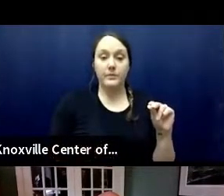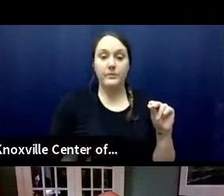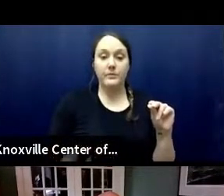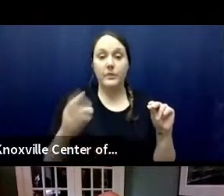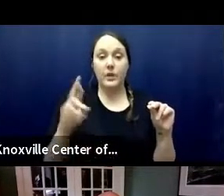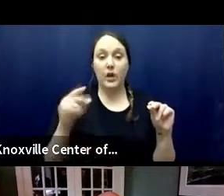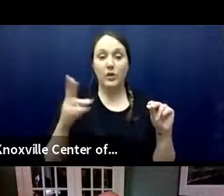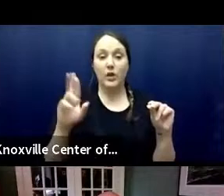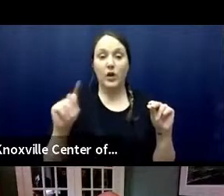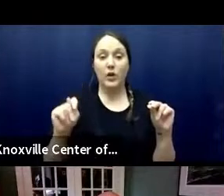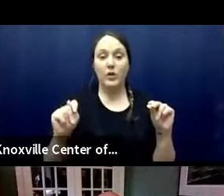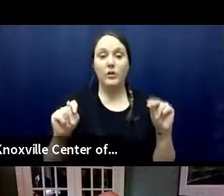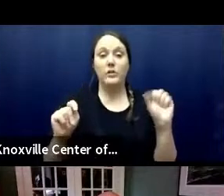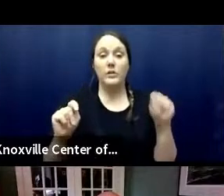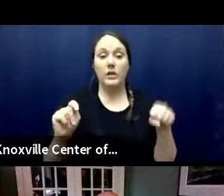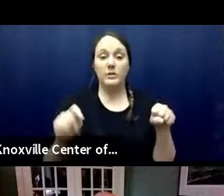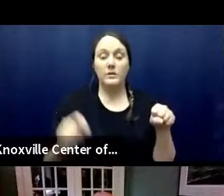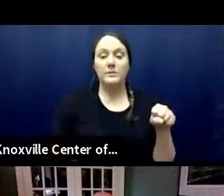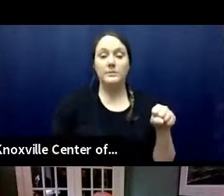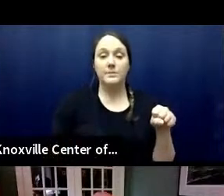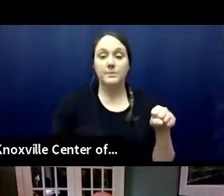Dr. Hurt, Yes.